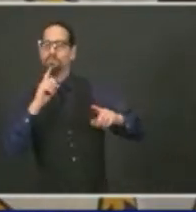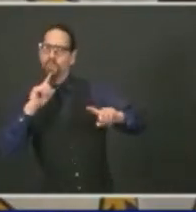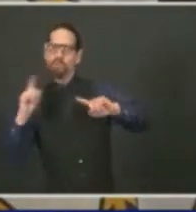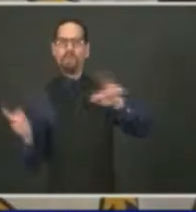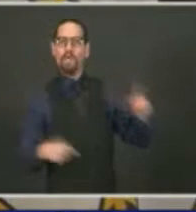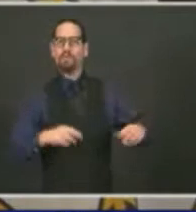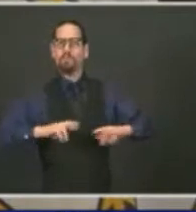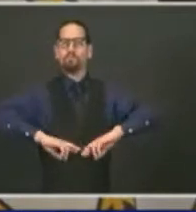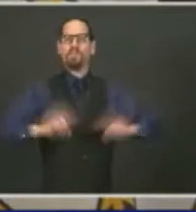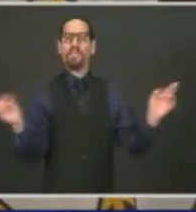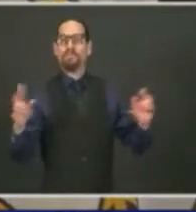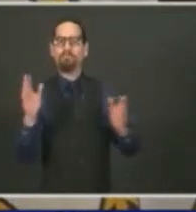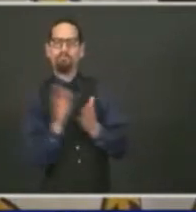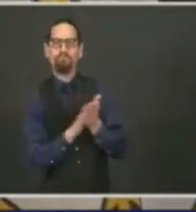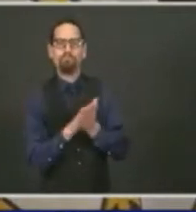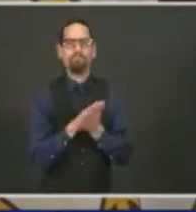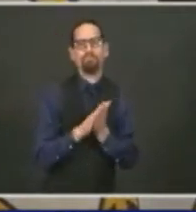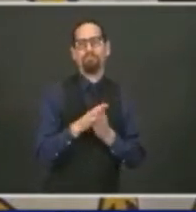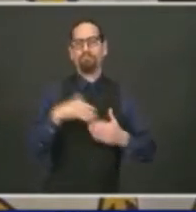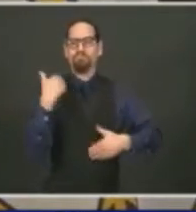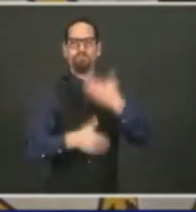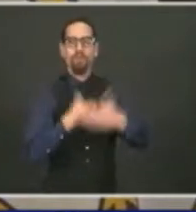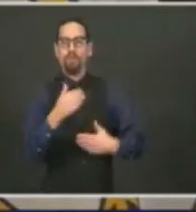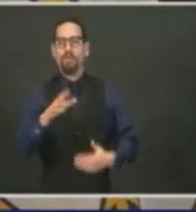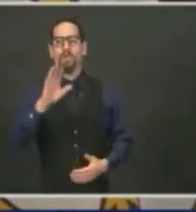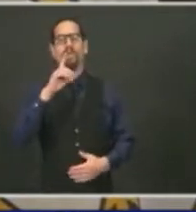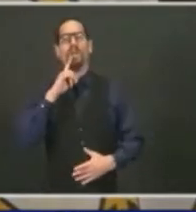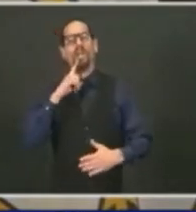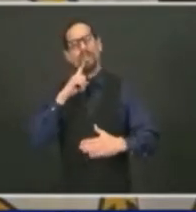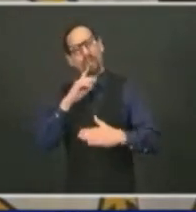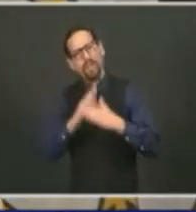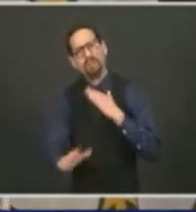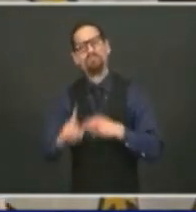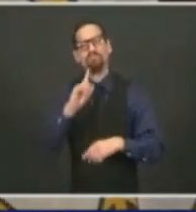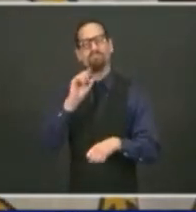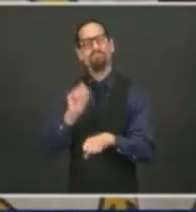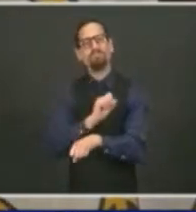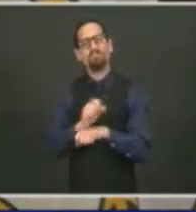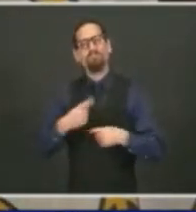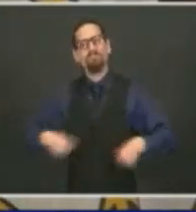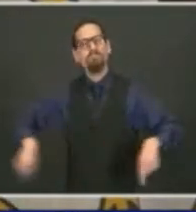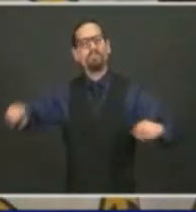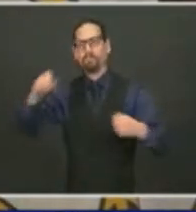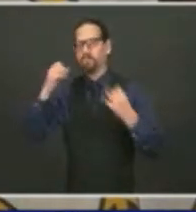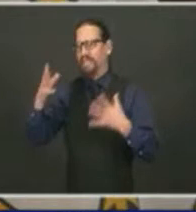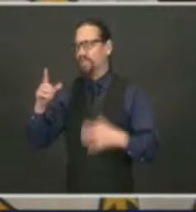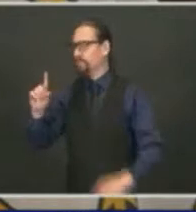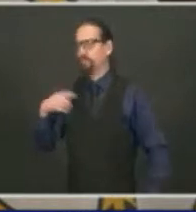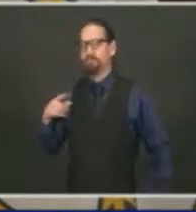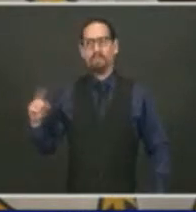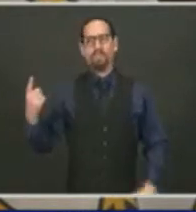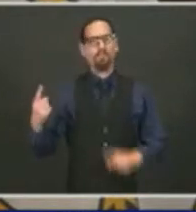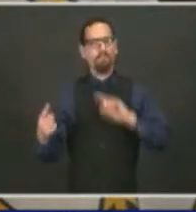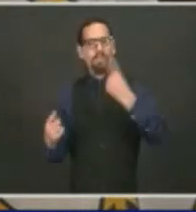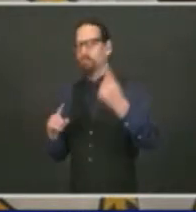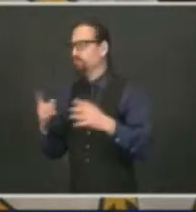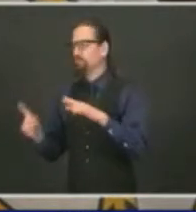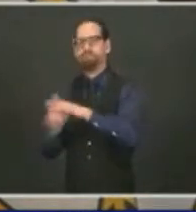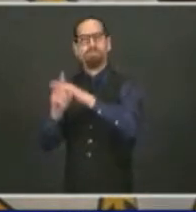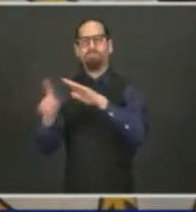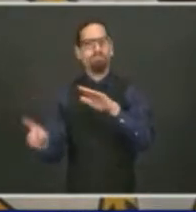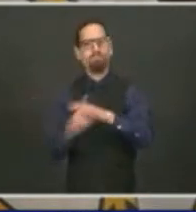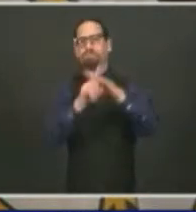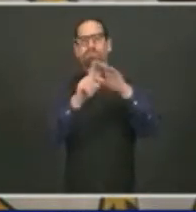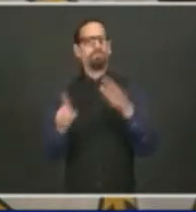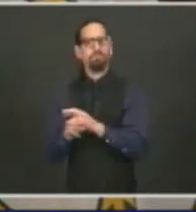personally humbled by the amount of coordination and work that has happened throughout the state to get this life-saving vaccine into the arms of the people on the front